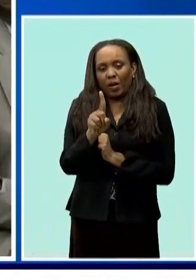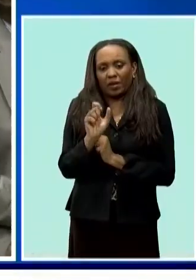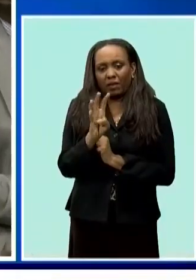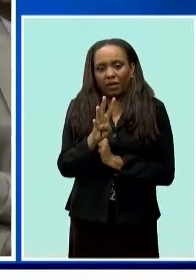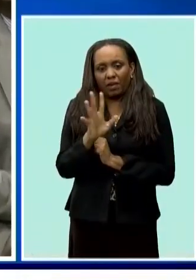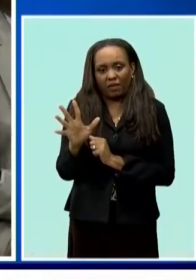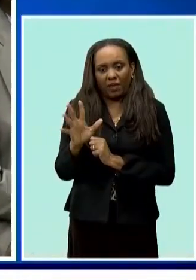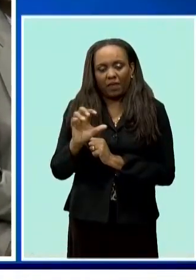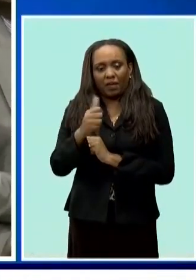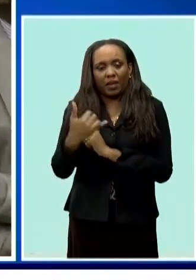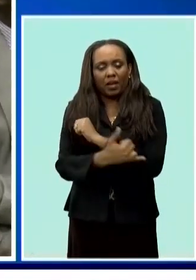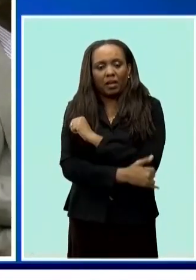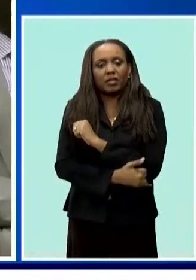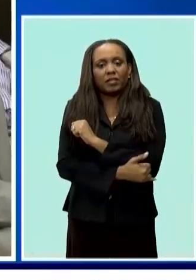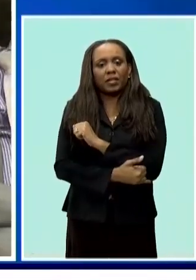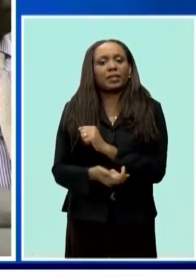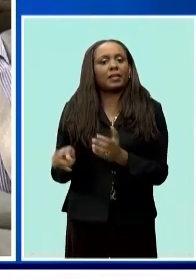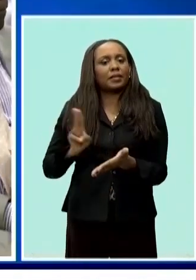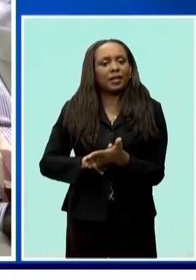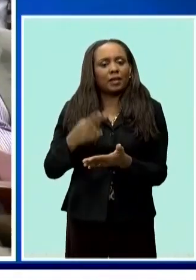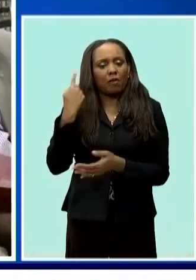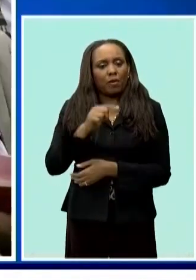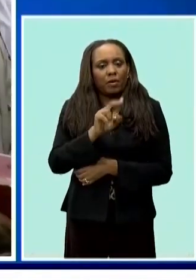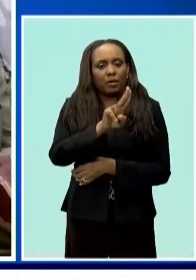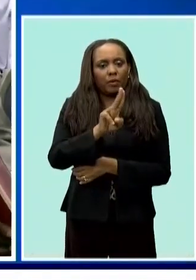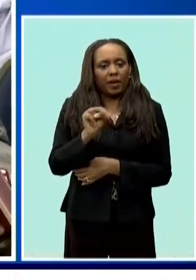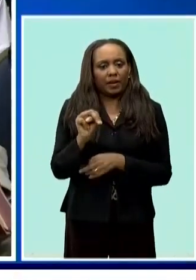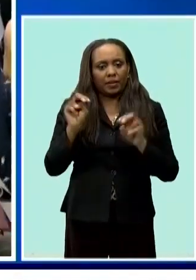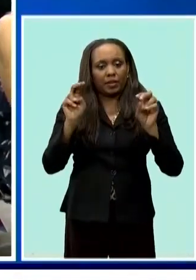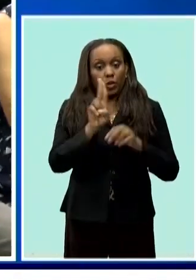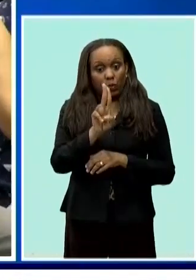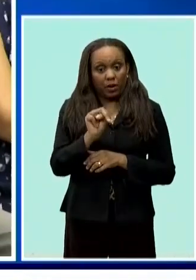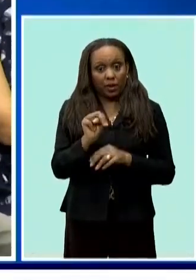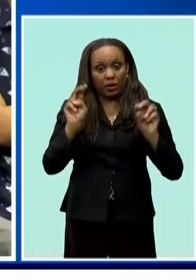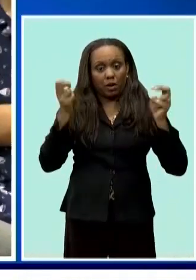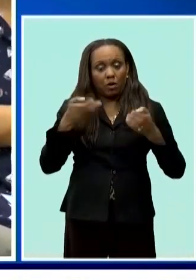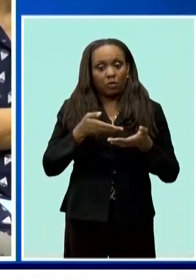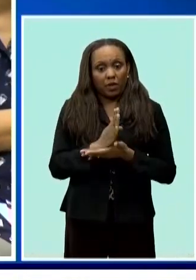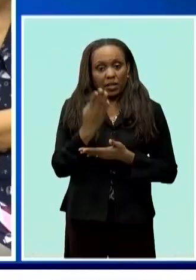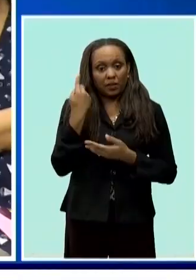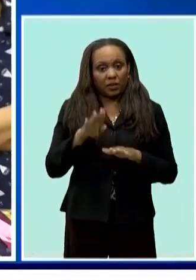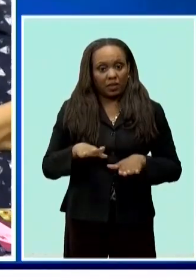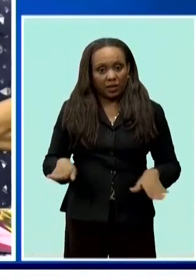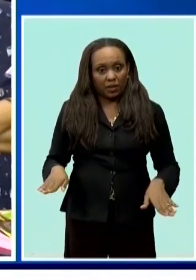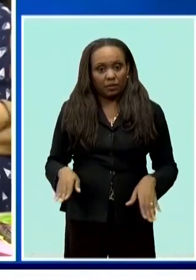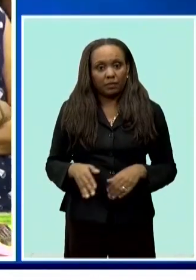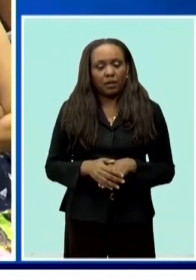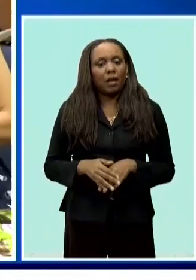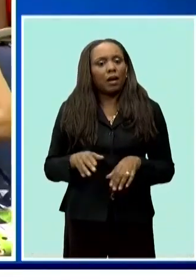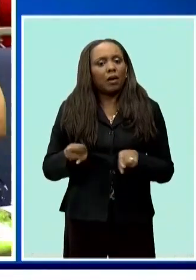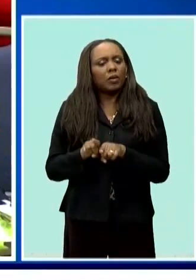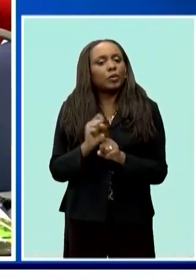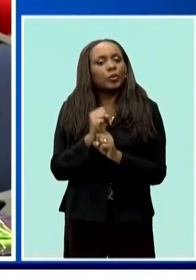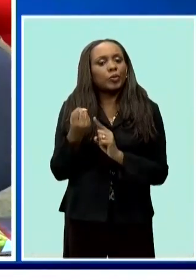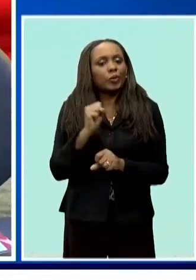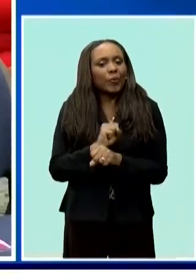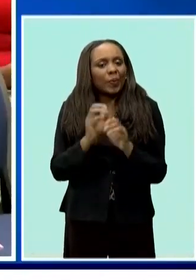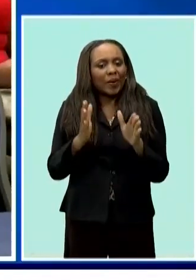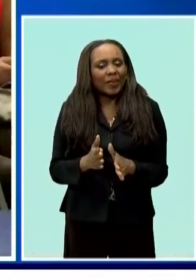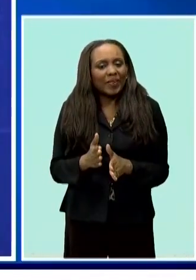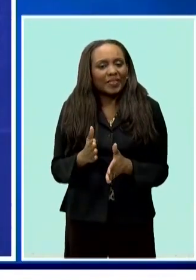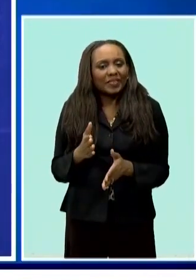us, the Welfare Department. We will be liaising and referring matters as they come to us. And